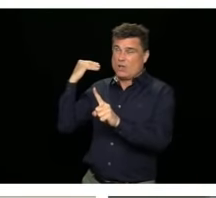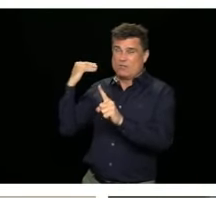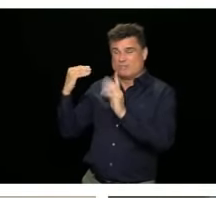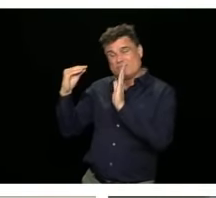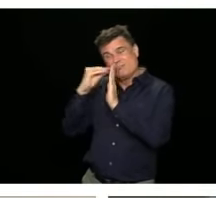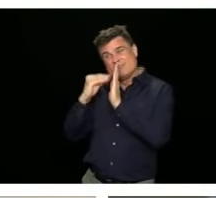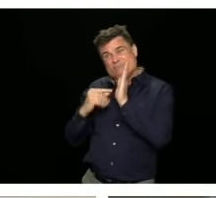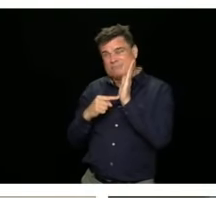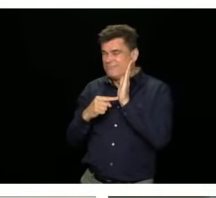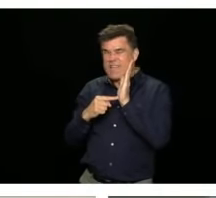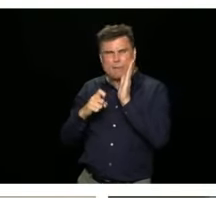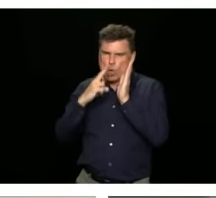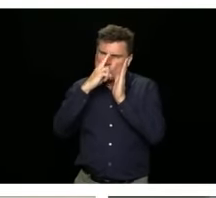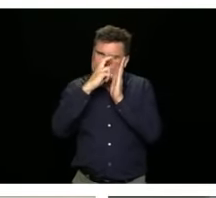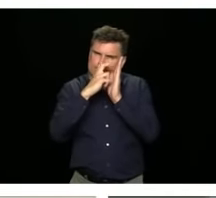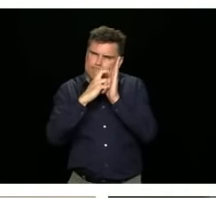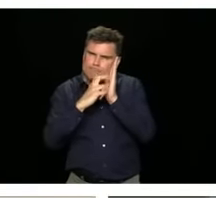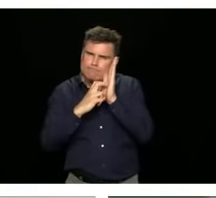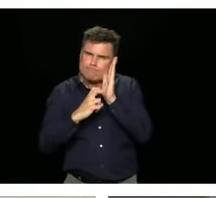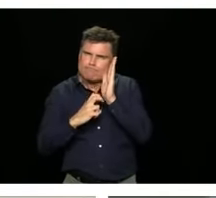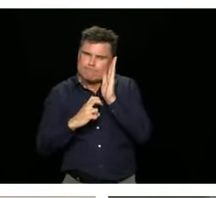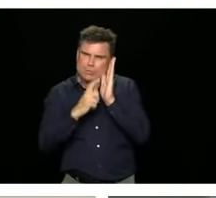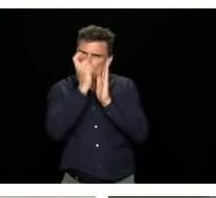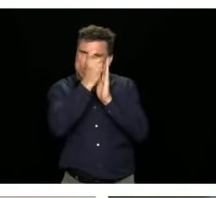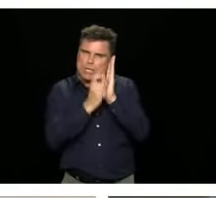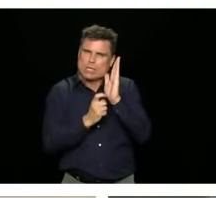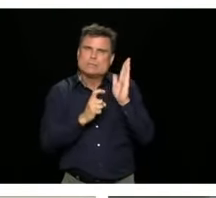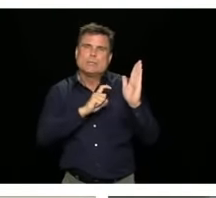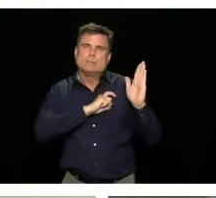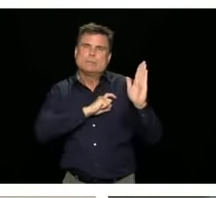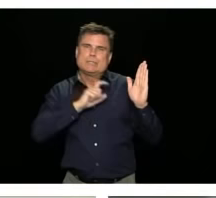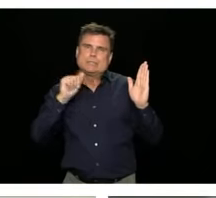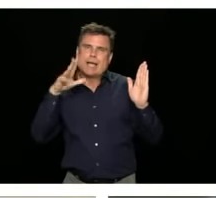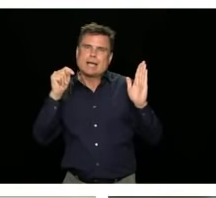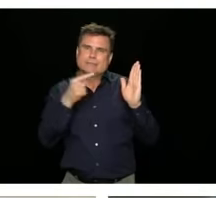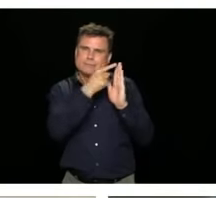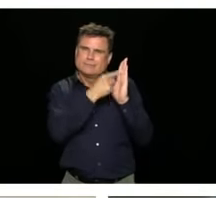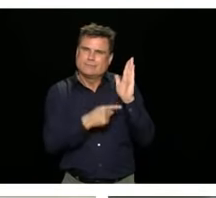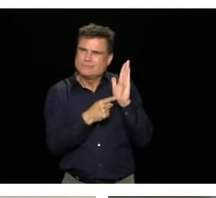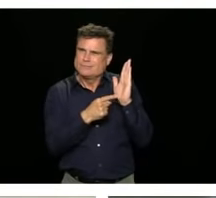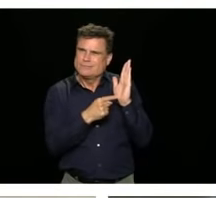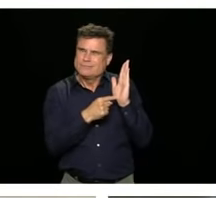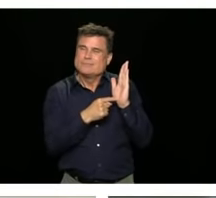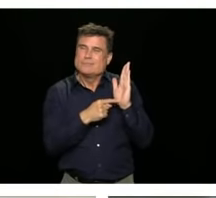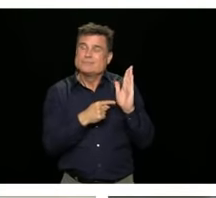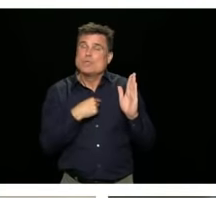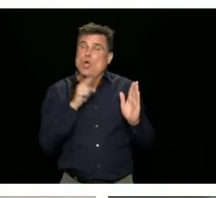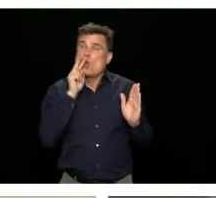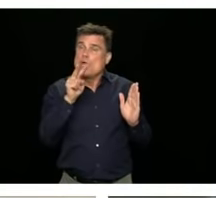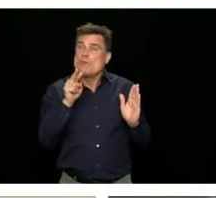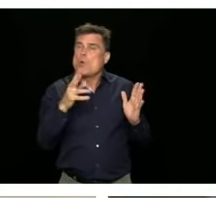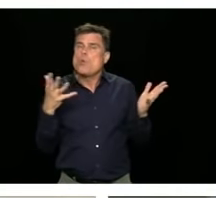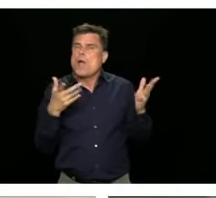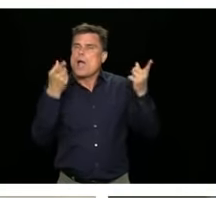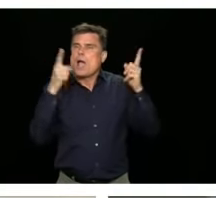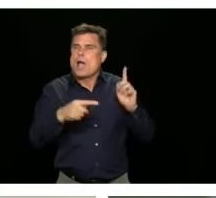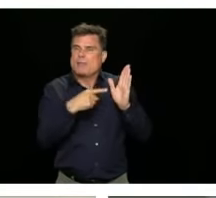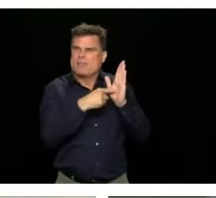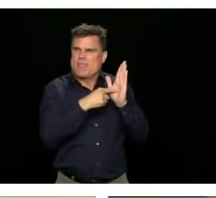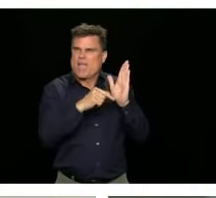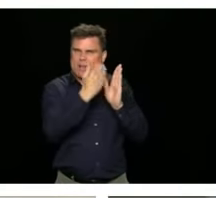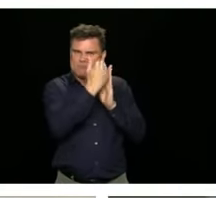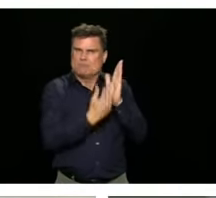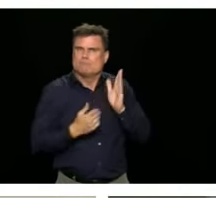right. And I, you know, I look forward to seeing those deliberations. Thank you. Thank you, P.S. Kalan. It's really heartening to